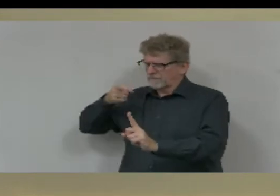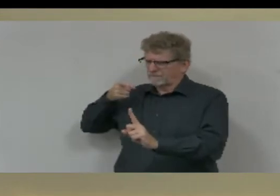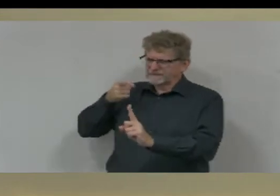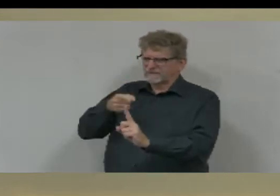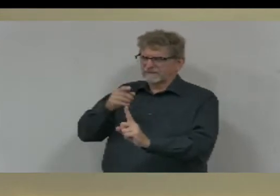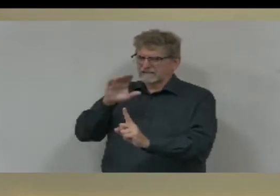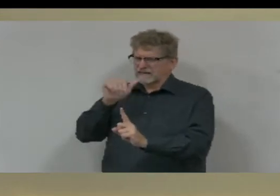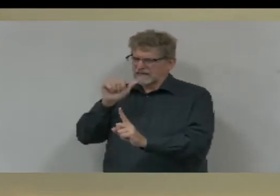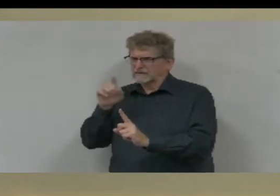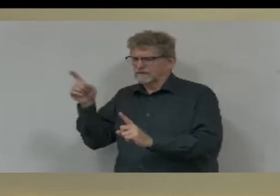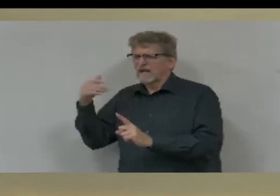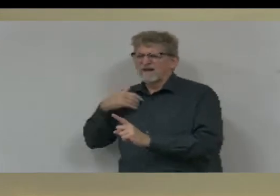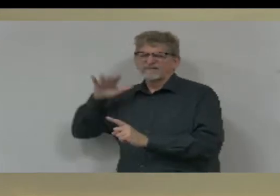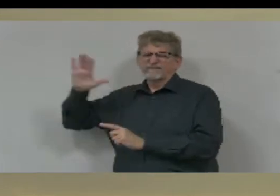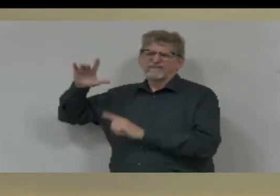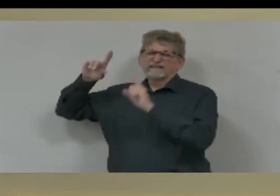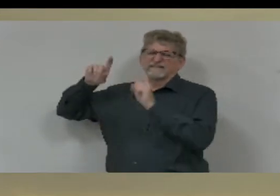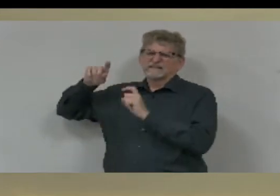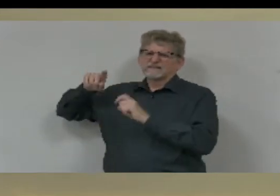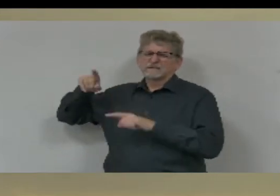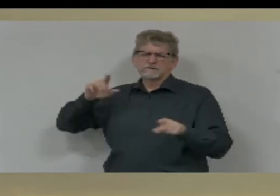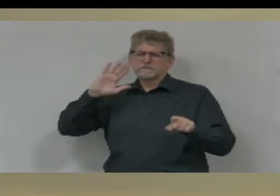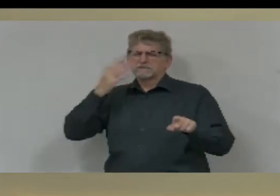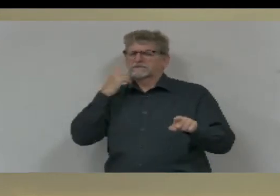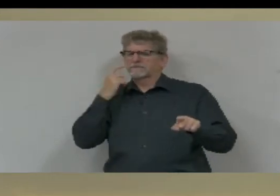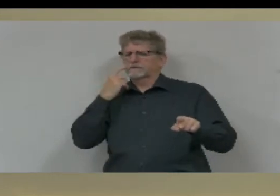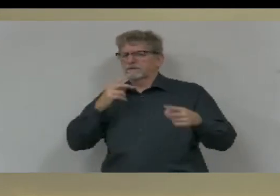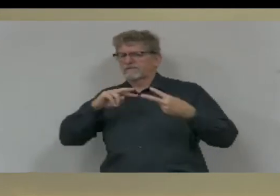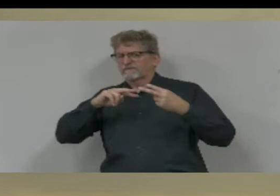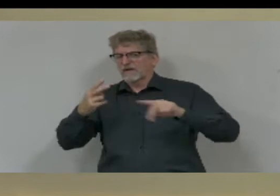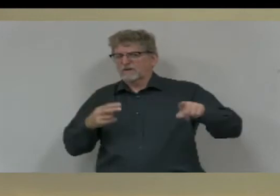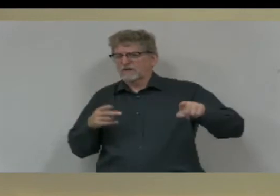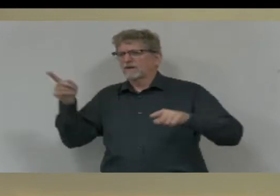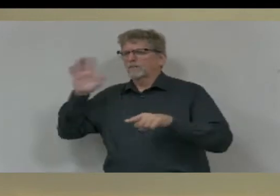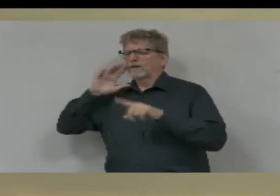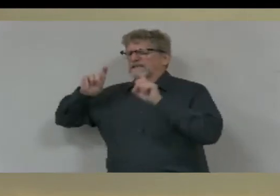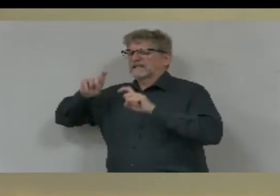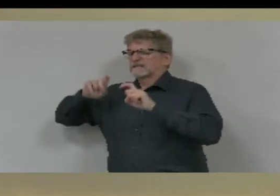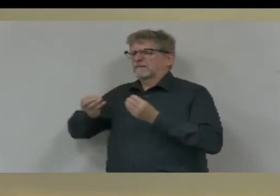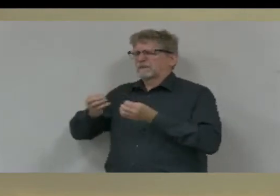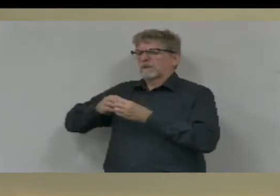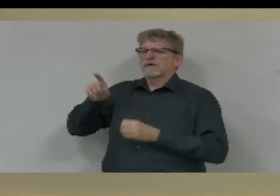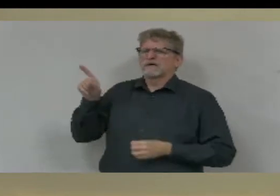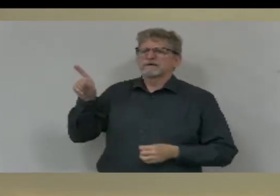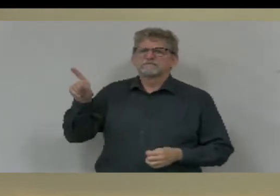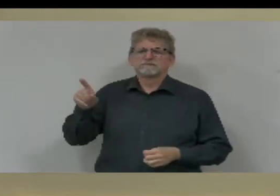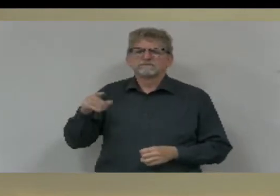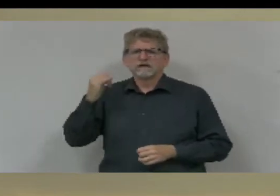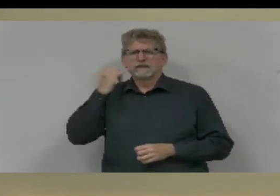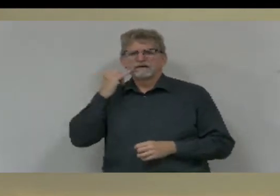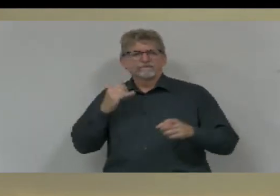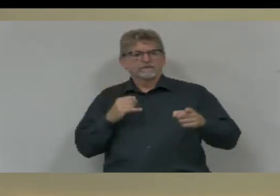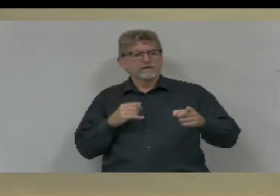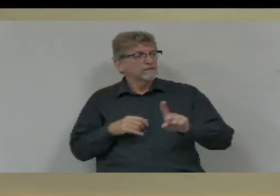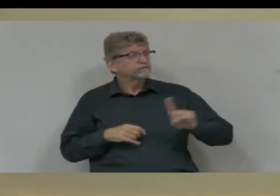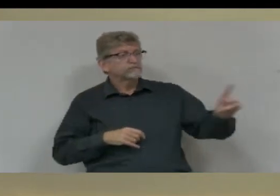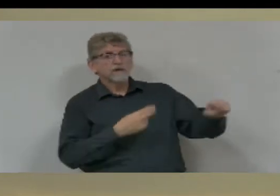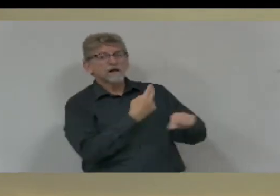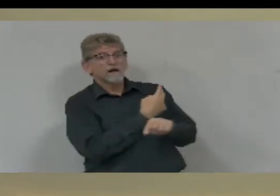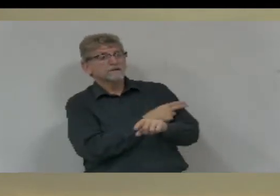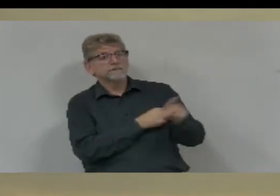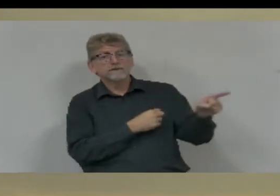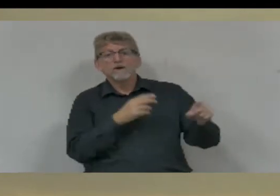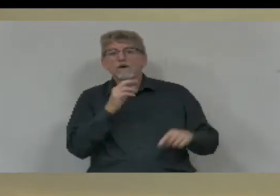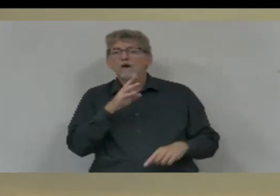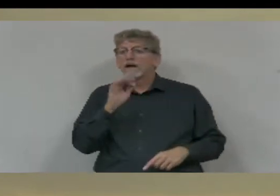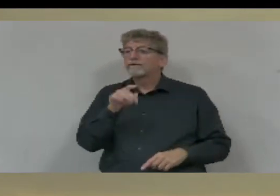a high suspicion of a variant. So it may be somebody who is hospitalized or somebody who has